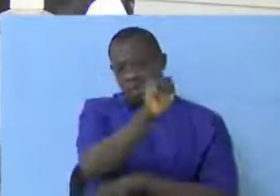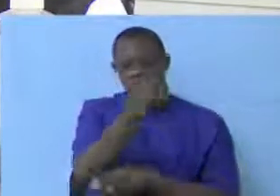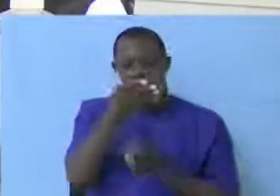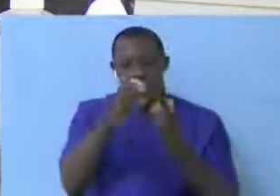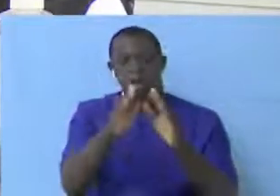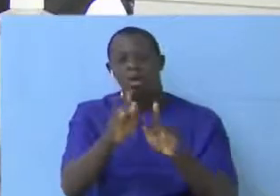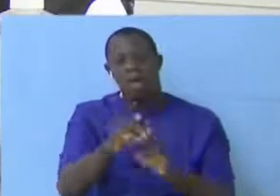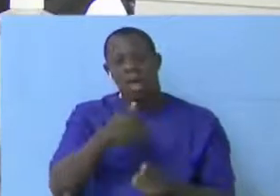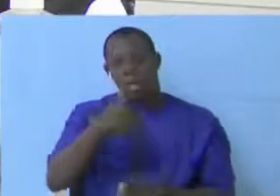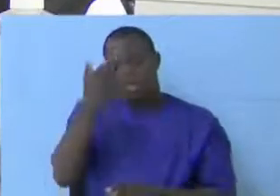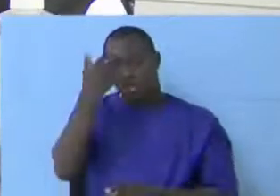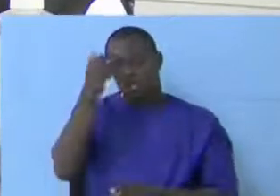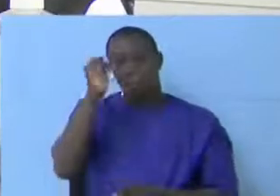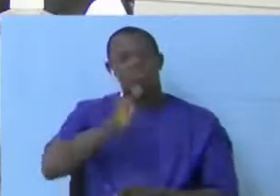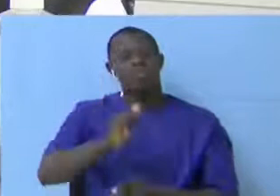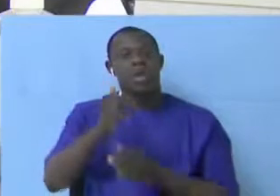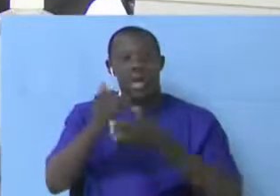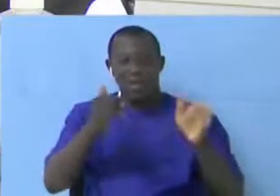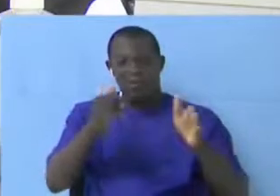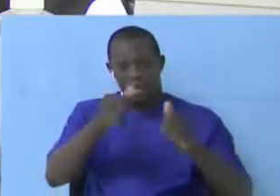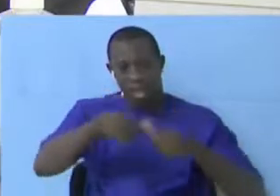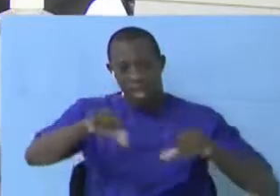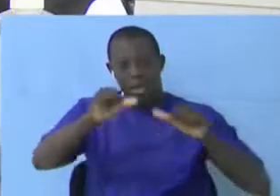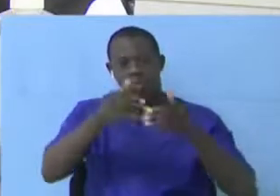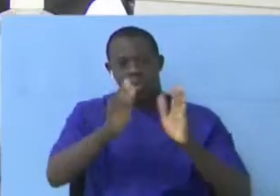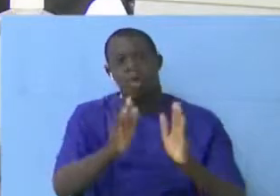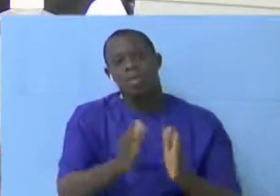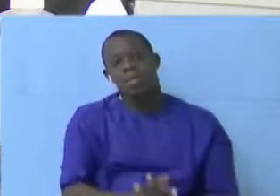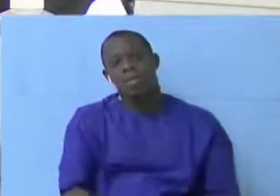believe I turned to the left. Can